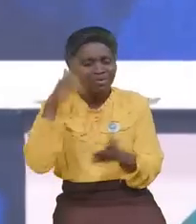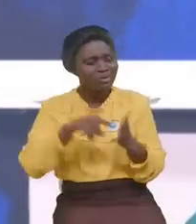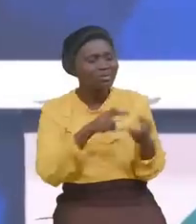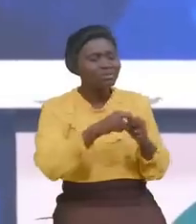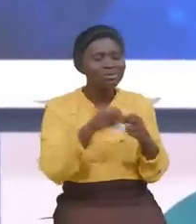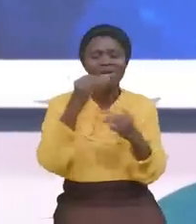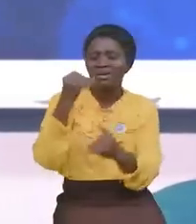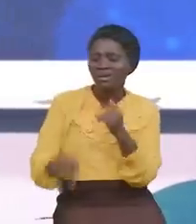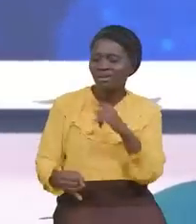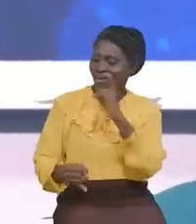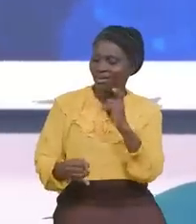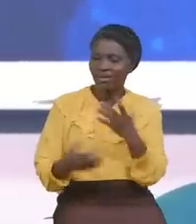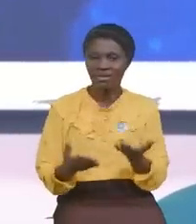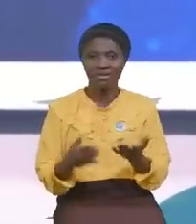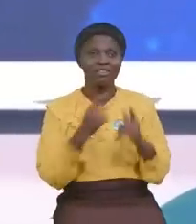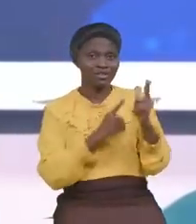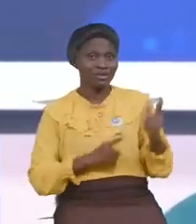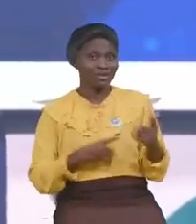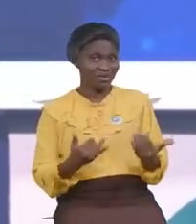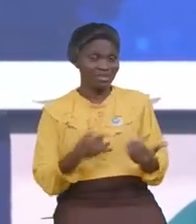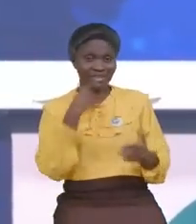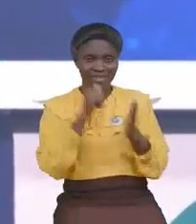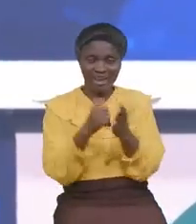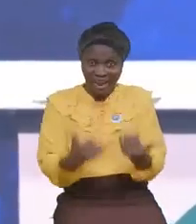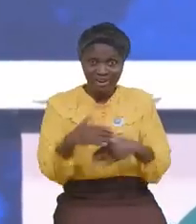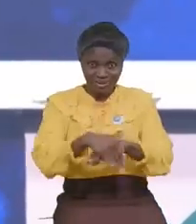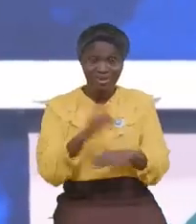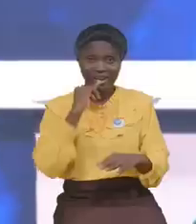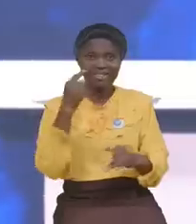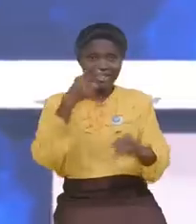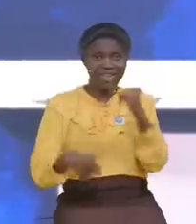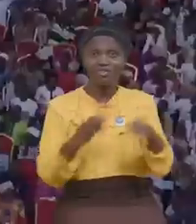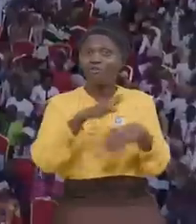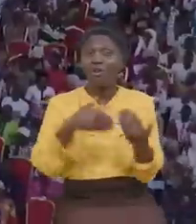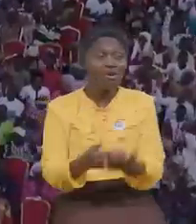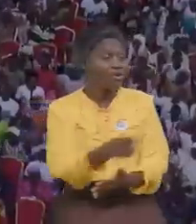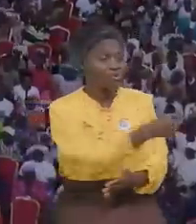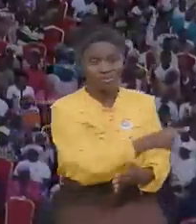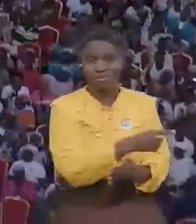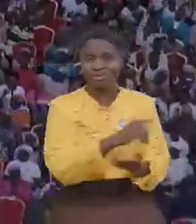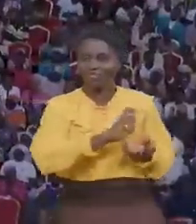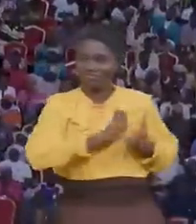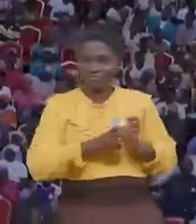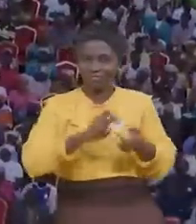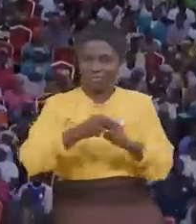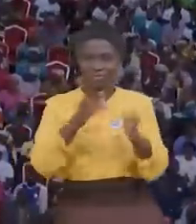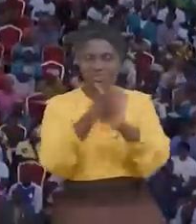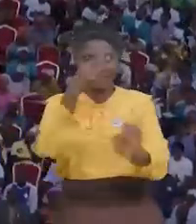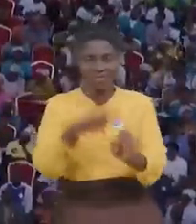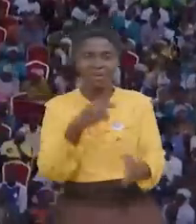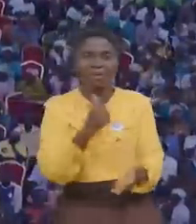Lord tonight says, tonight is the end of all those evil things.